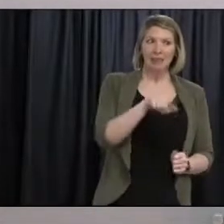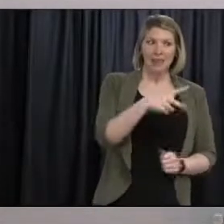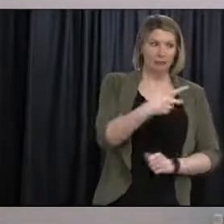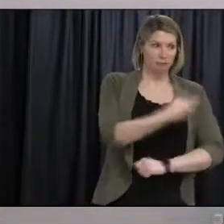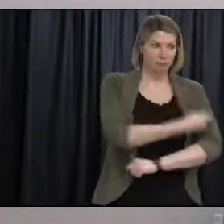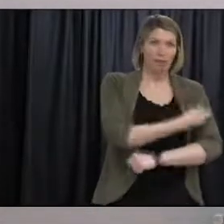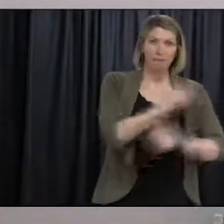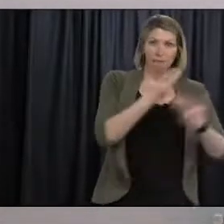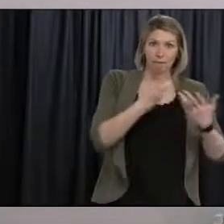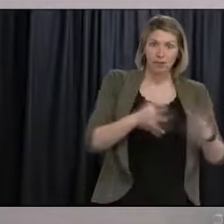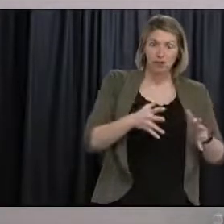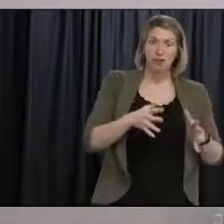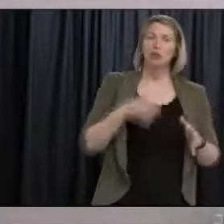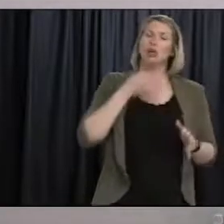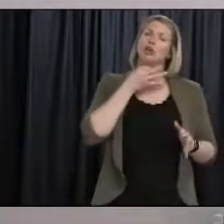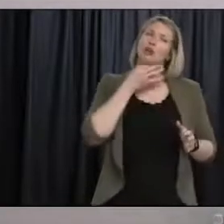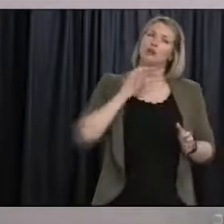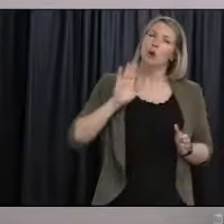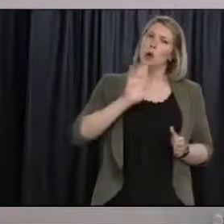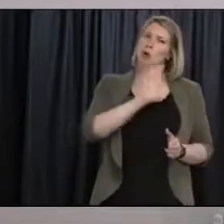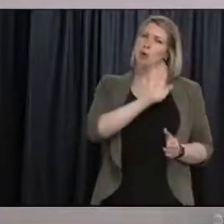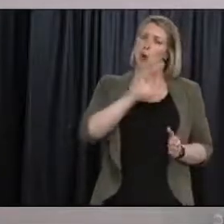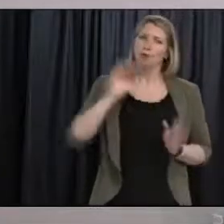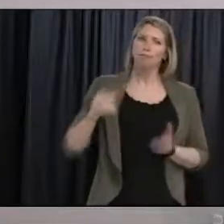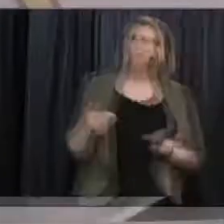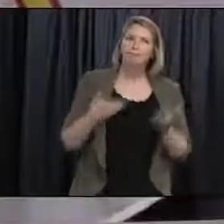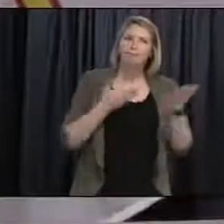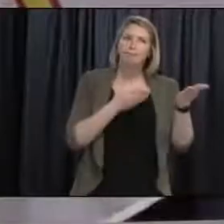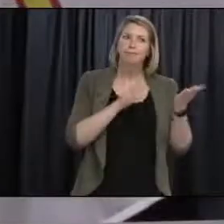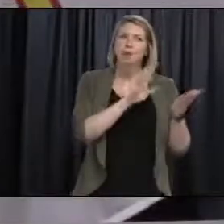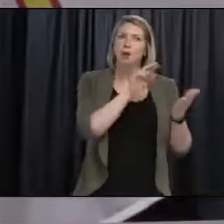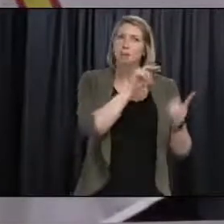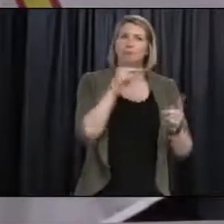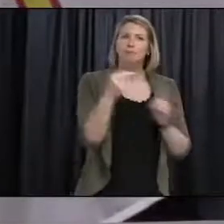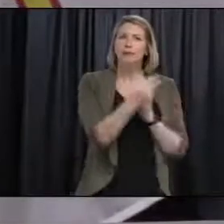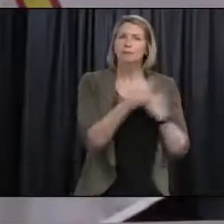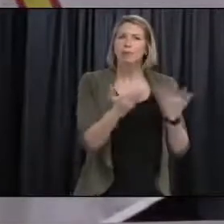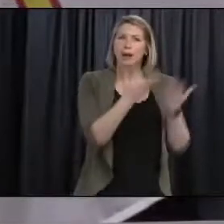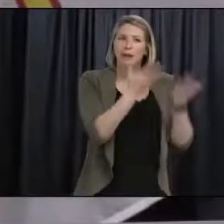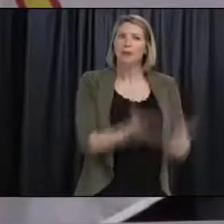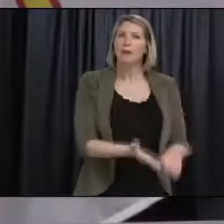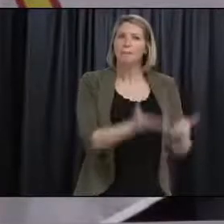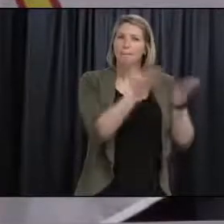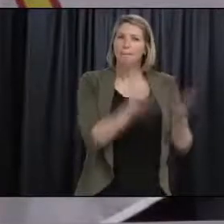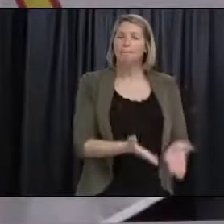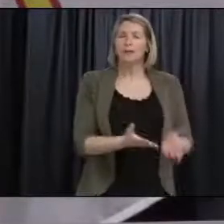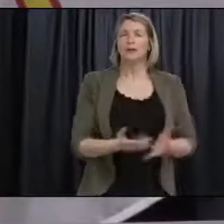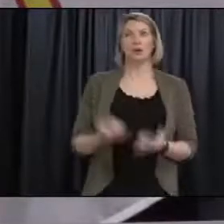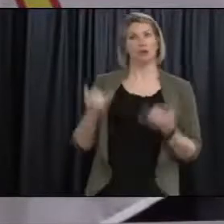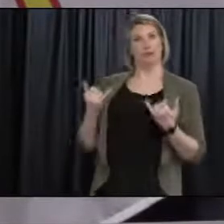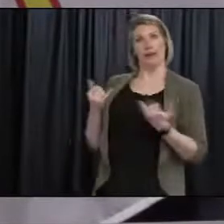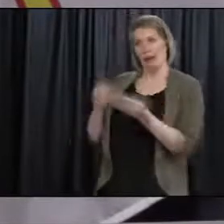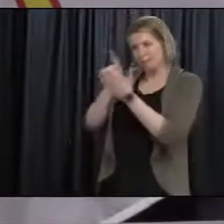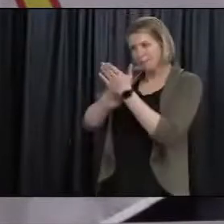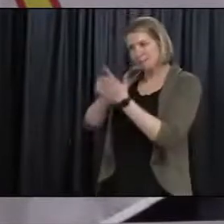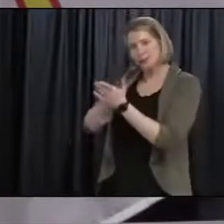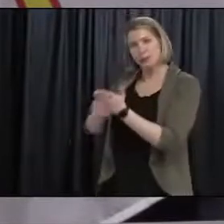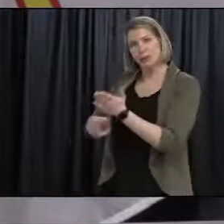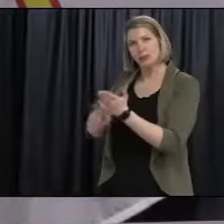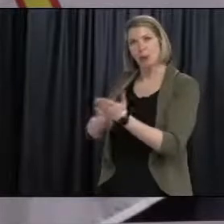people? So the information that we have right now says that there does not appear to be an increased risk